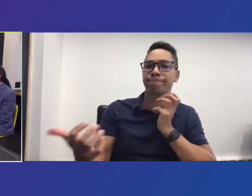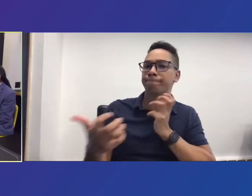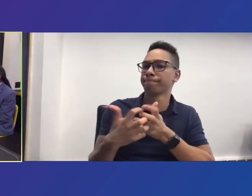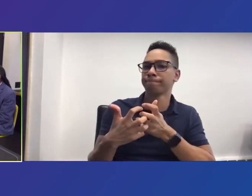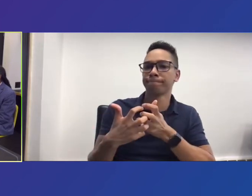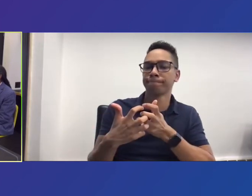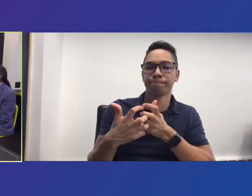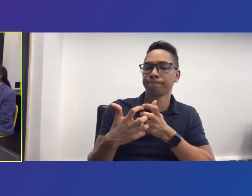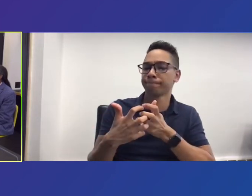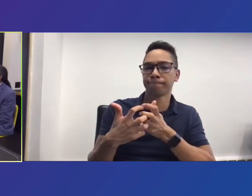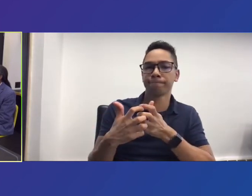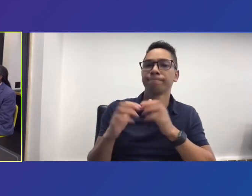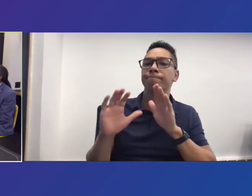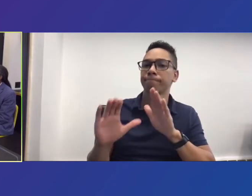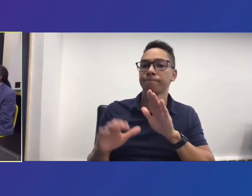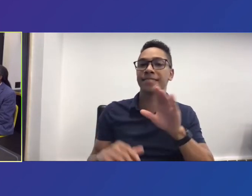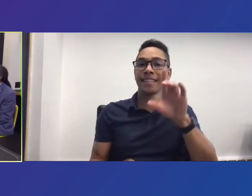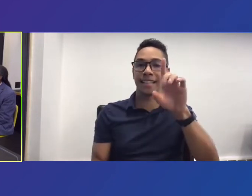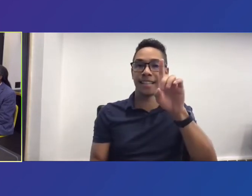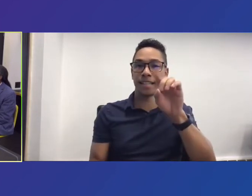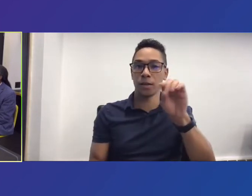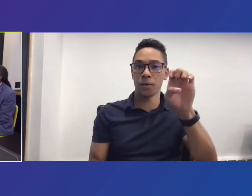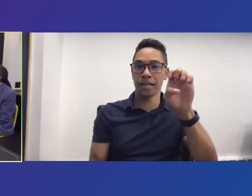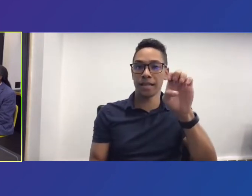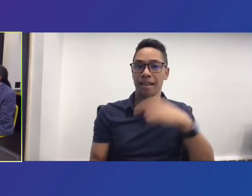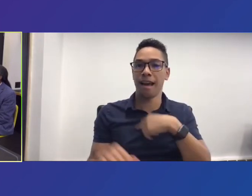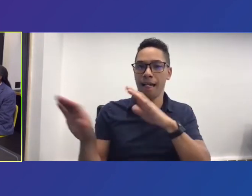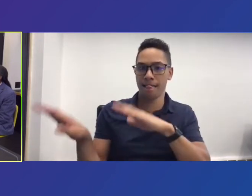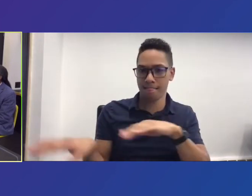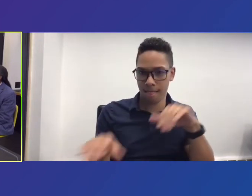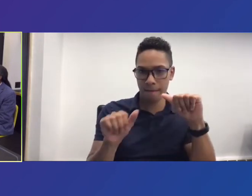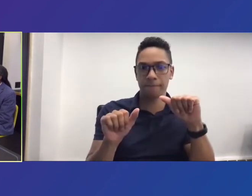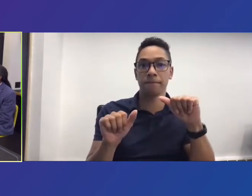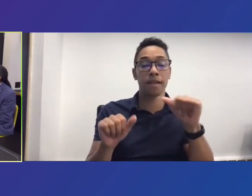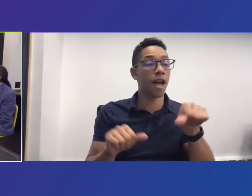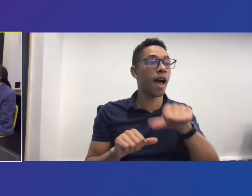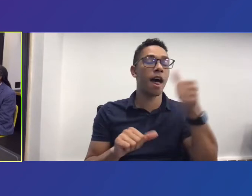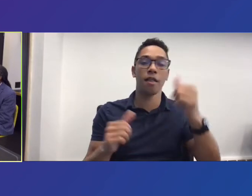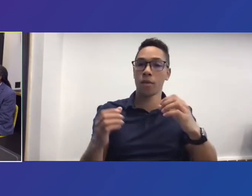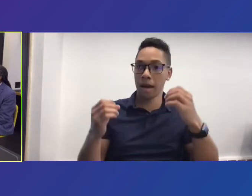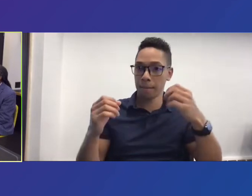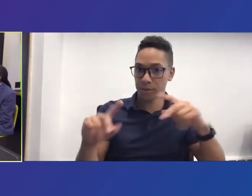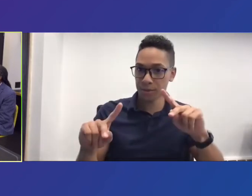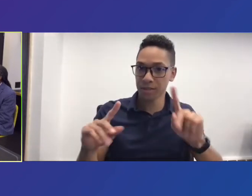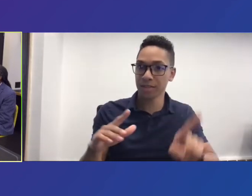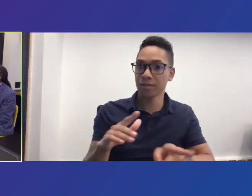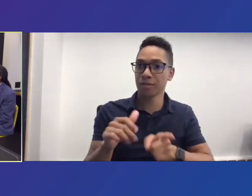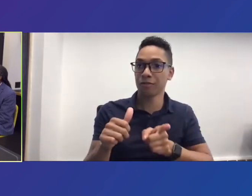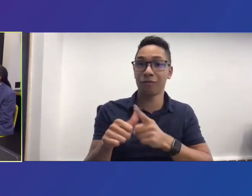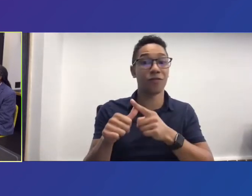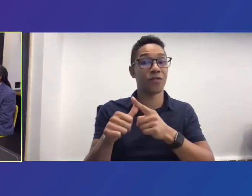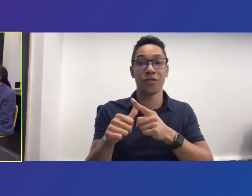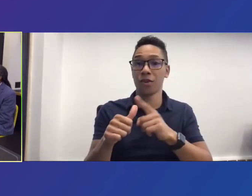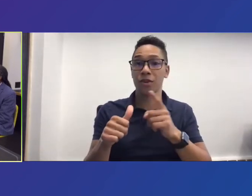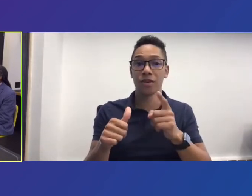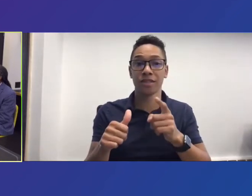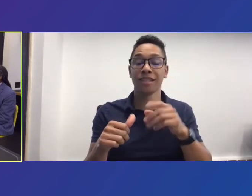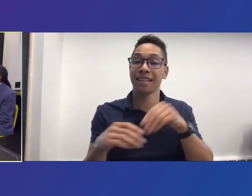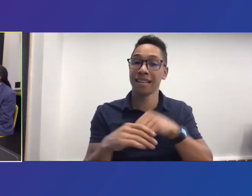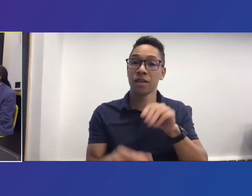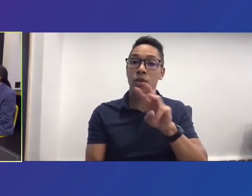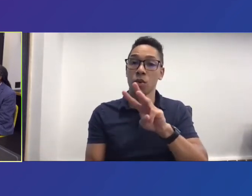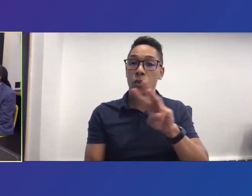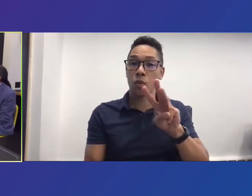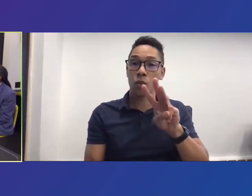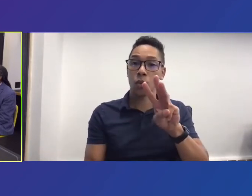I left the DOE and then got opportunities to start. Then I got one of my first opportunities was at SUNY Westbury, and I discovered I